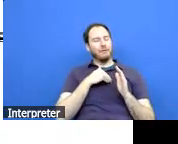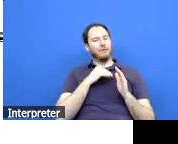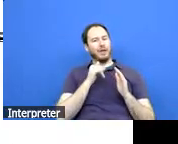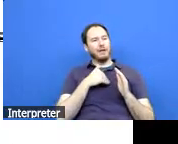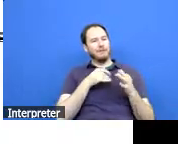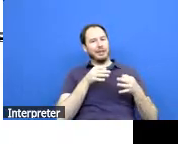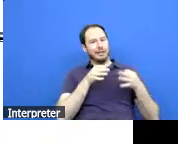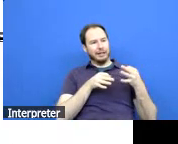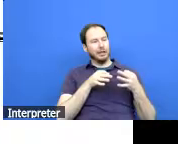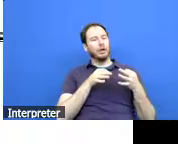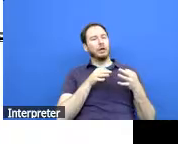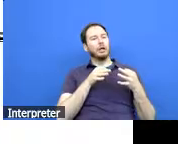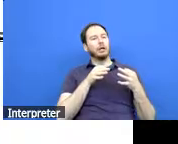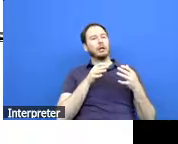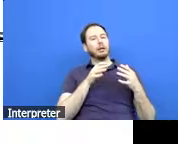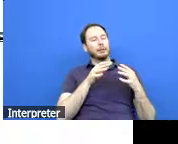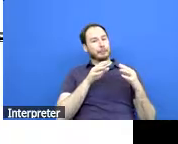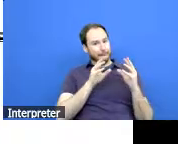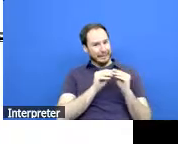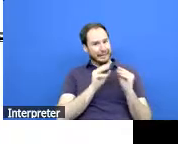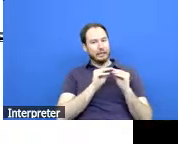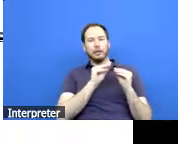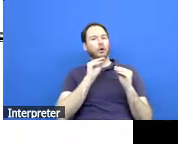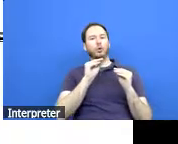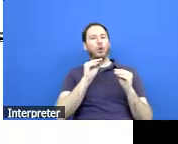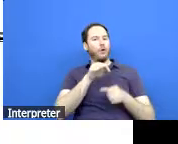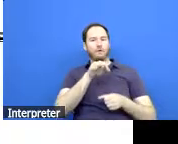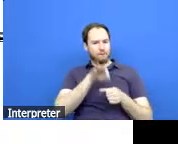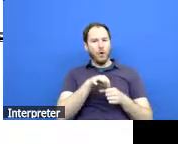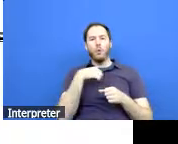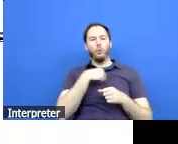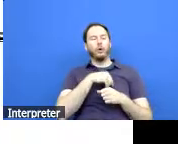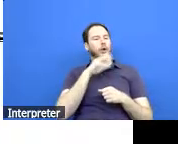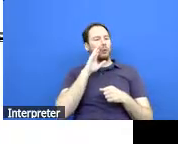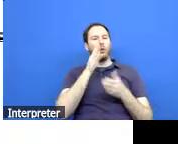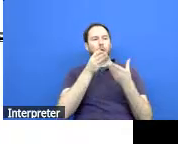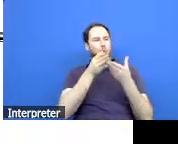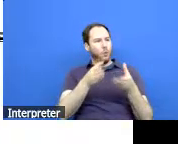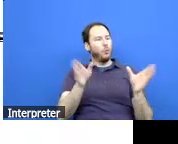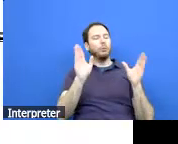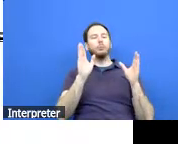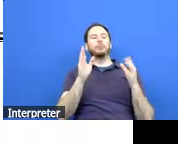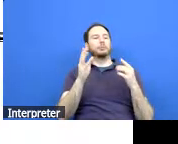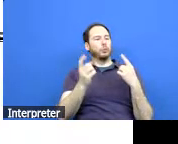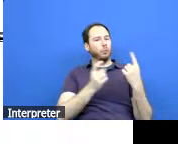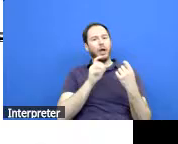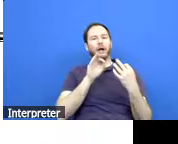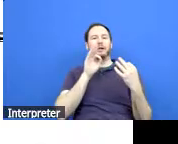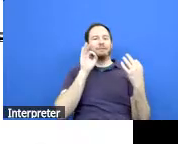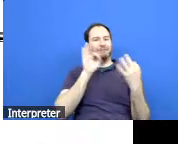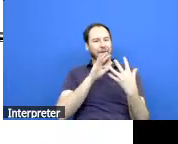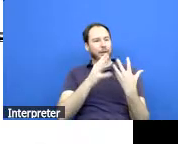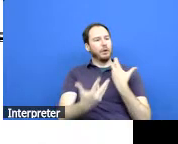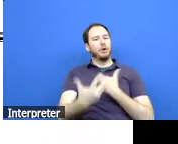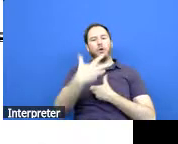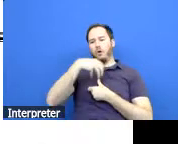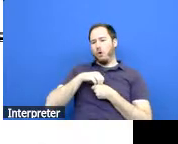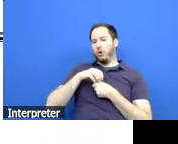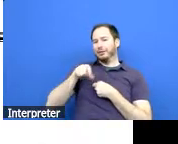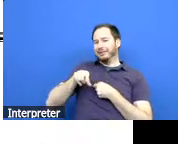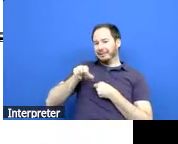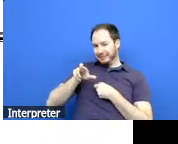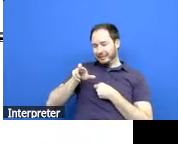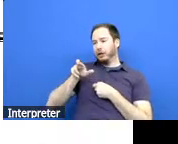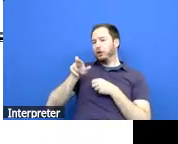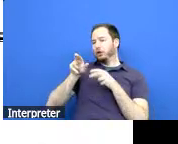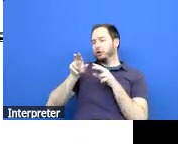no decision is made. We gather as much feedback as we can. We fold that into any seeker determination, and that is handled